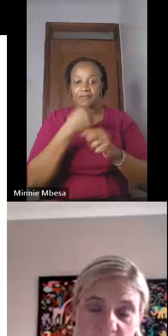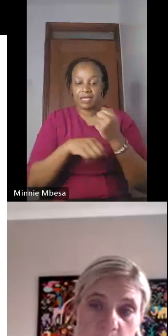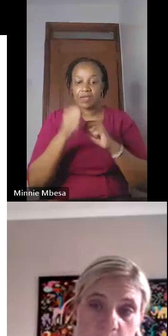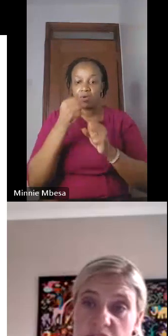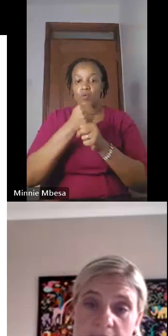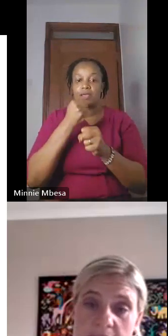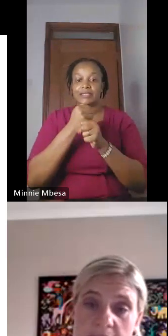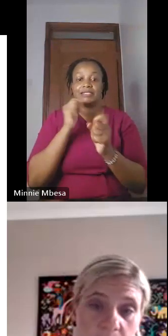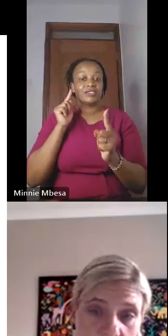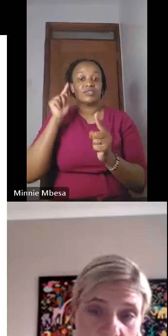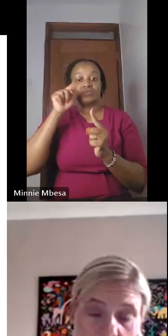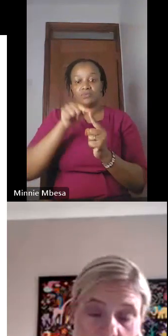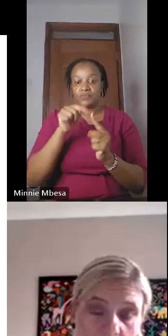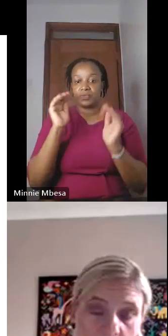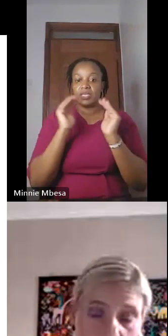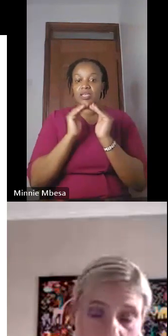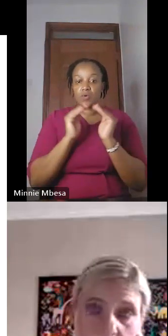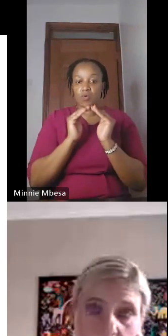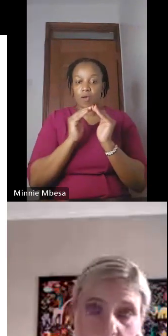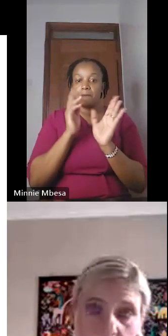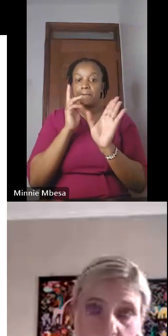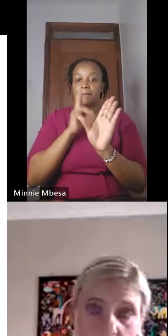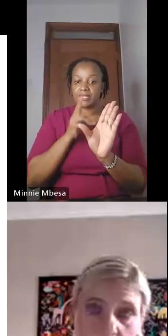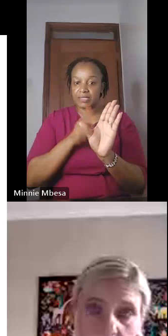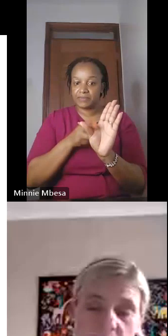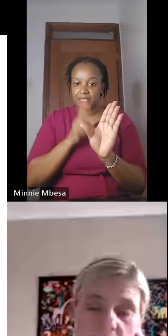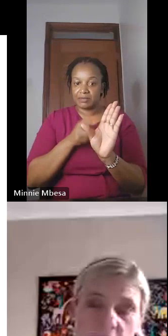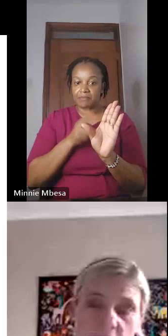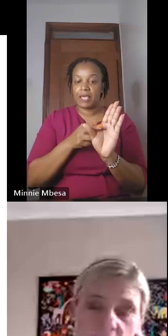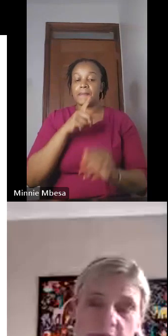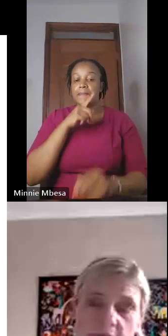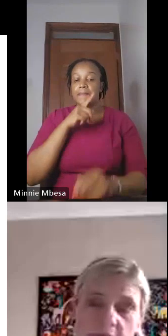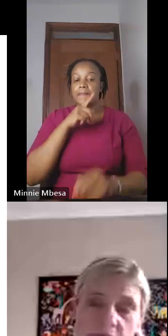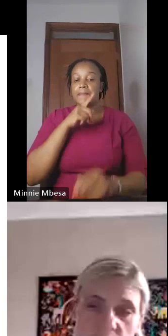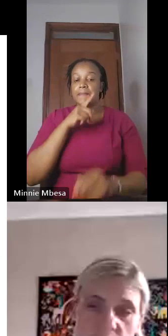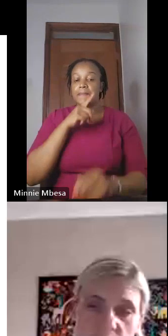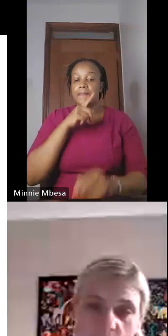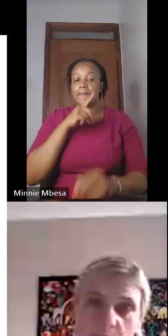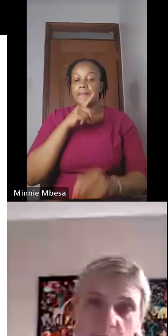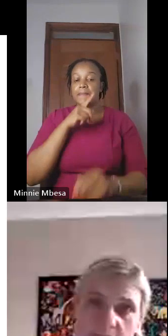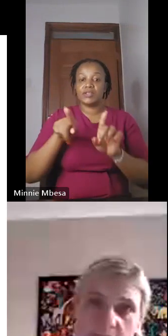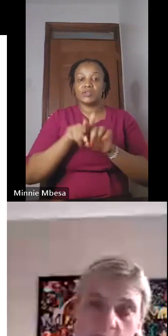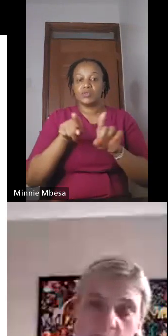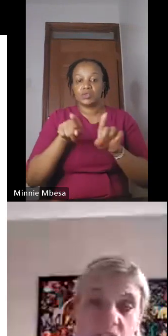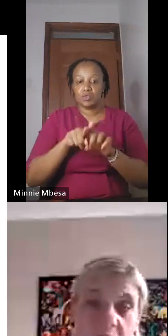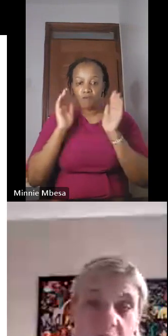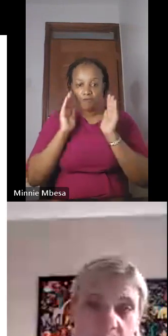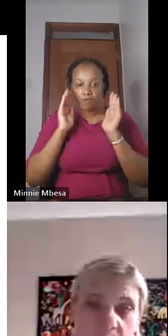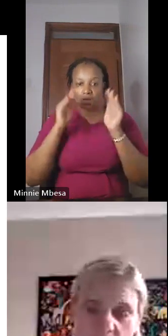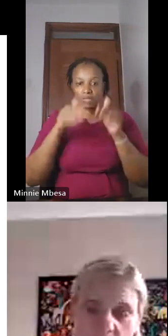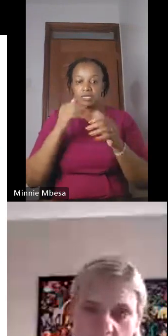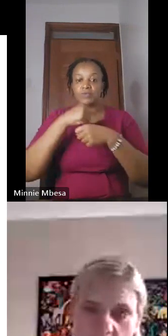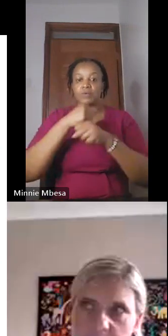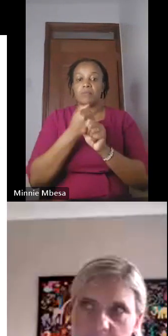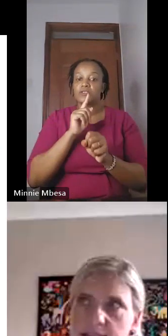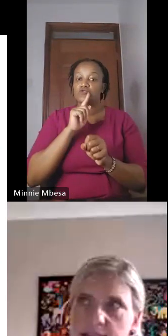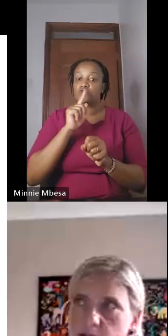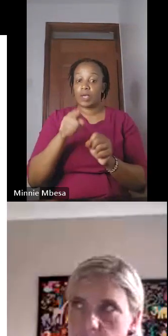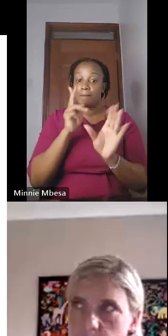equal participation by men and women, and also looking to ensure the participation of people